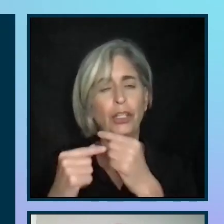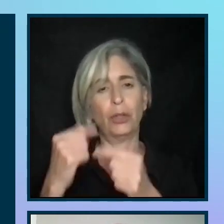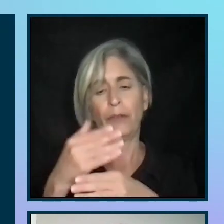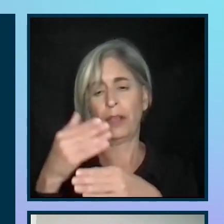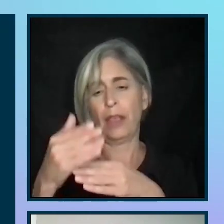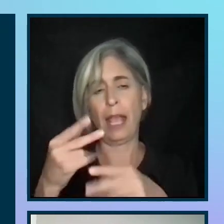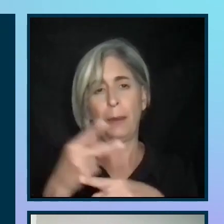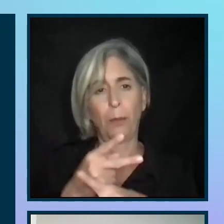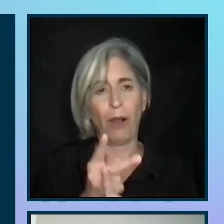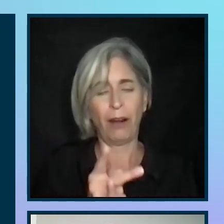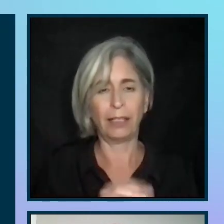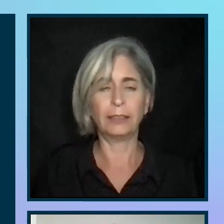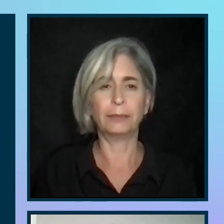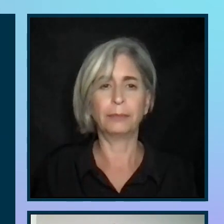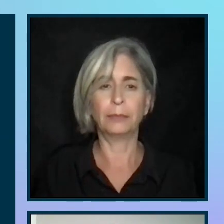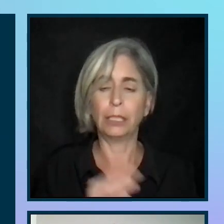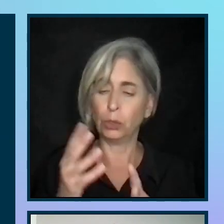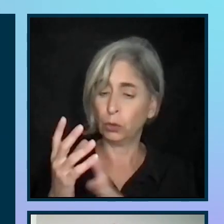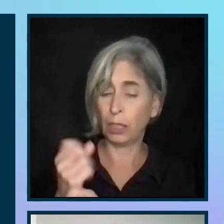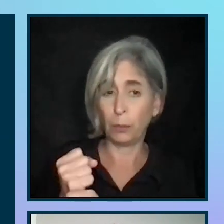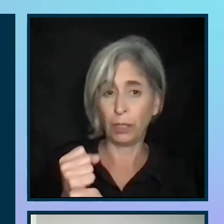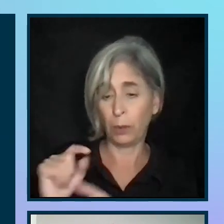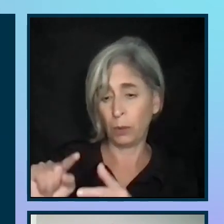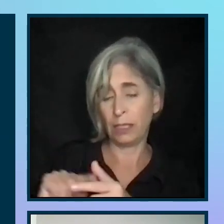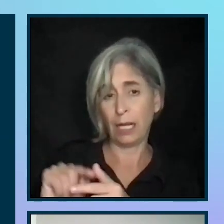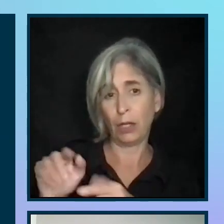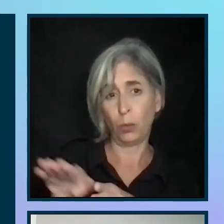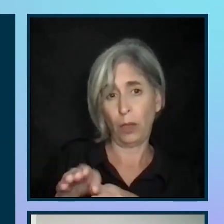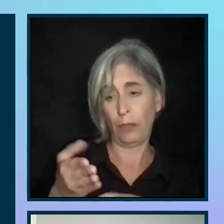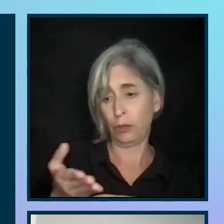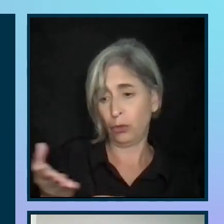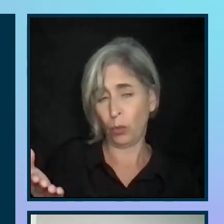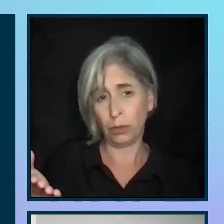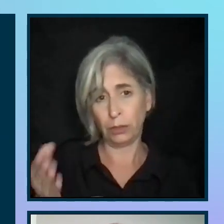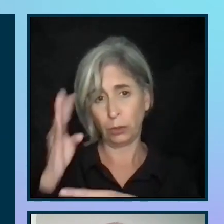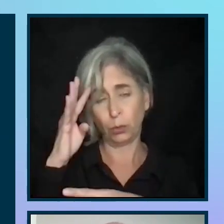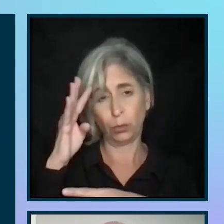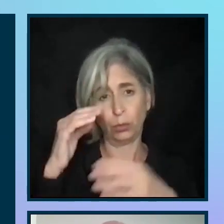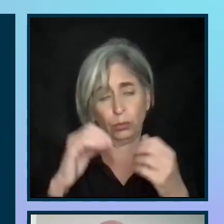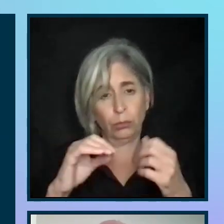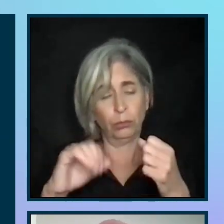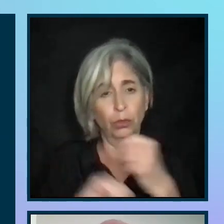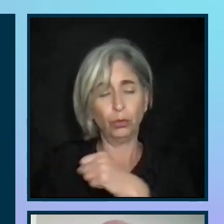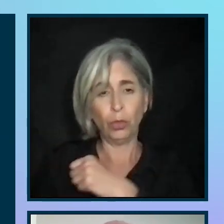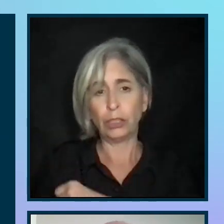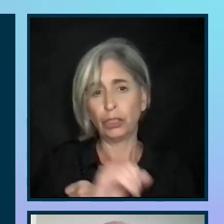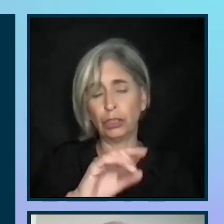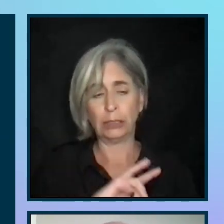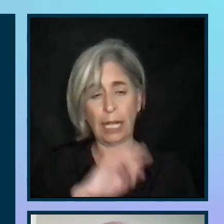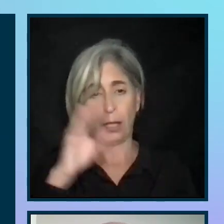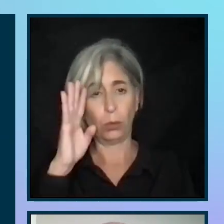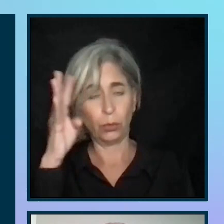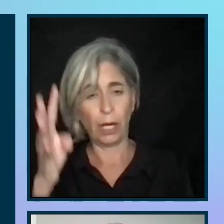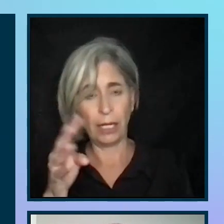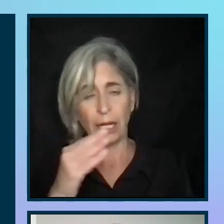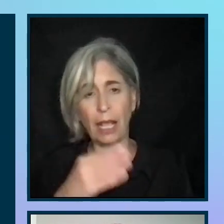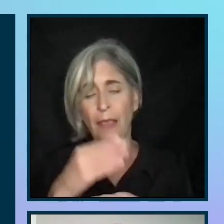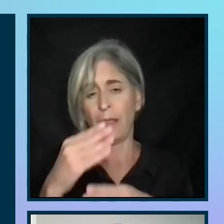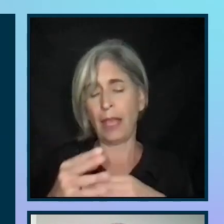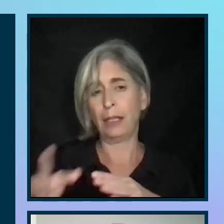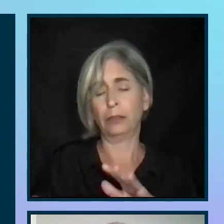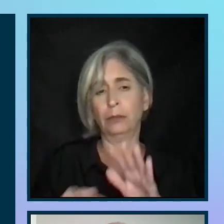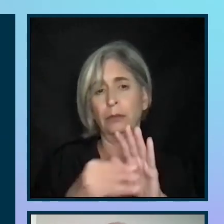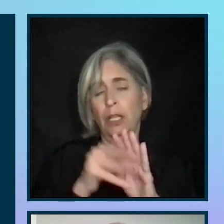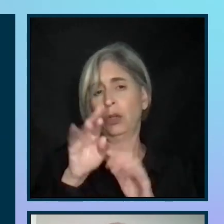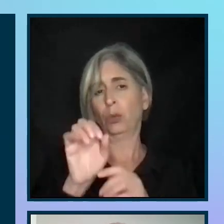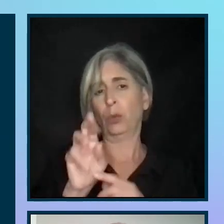product. So in summary, we've started with the source, we've created a structured file, and we end up with a rendered file. That rendered file